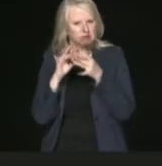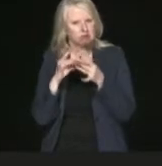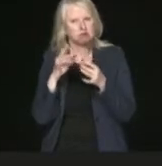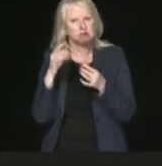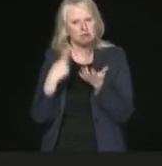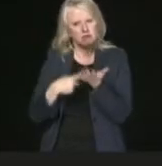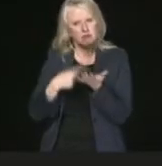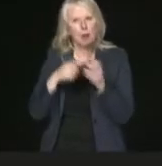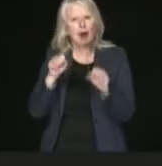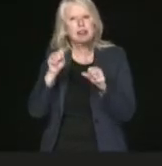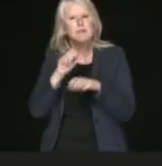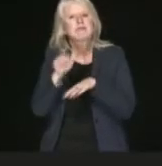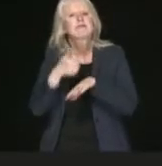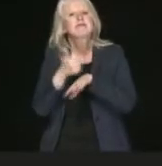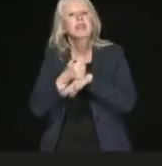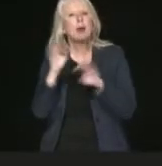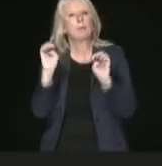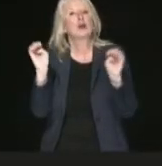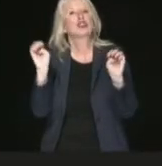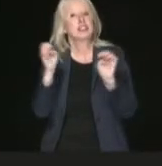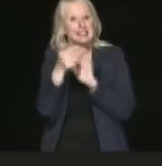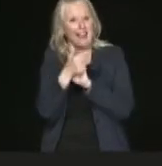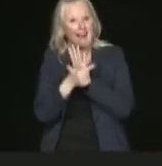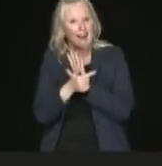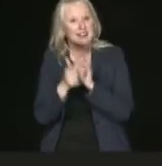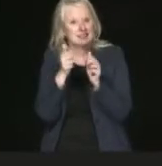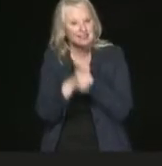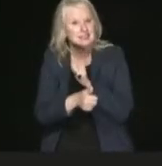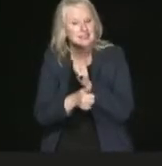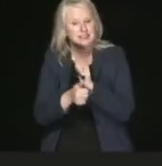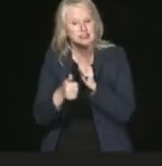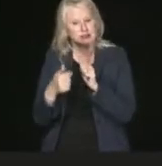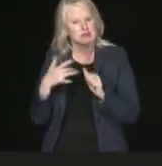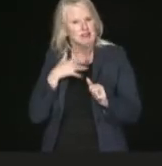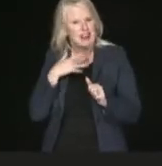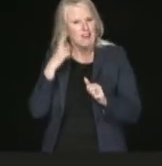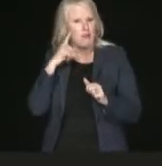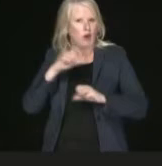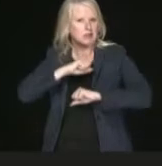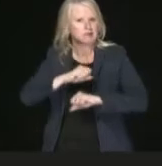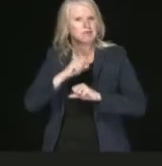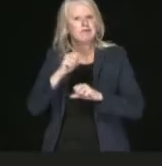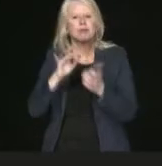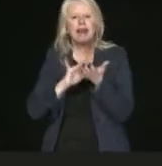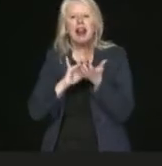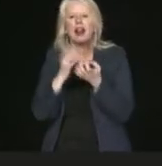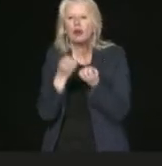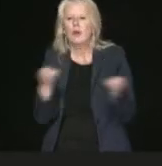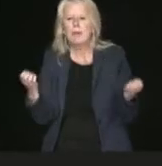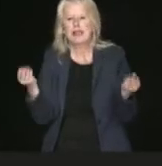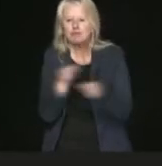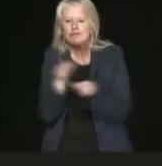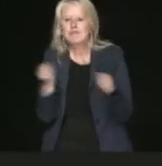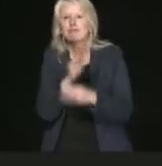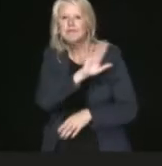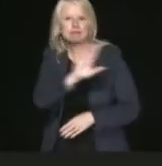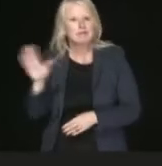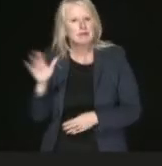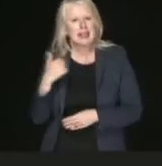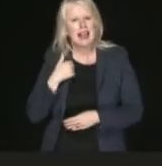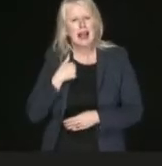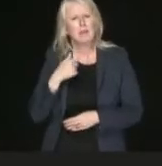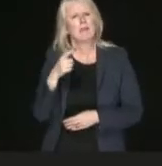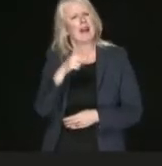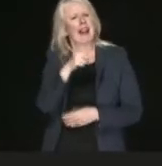and I gather this would be to ensure the distribution of PPE across the country. But last week, you